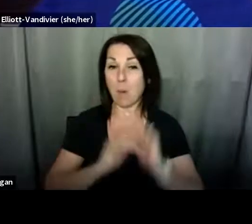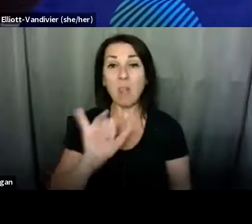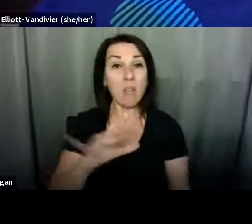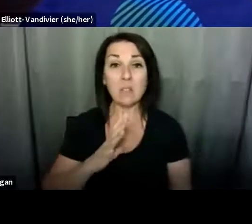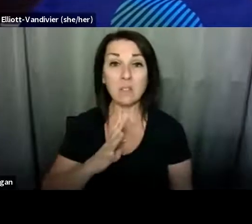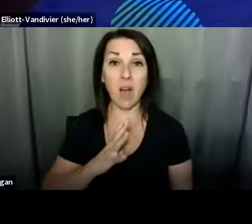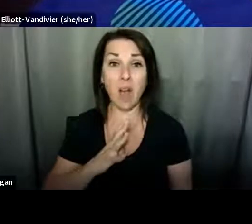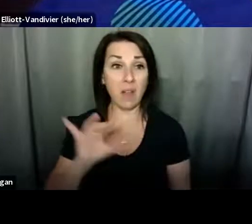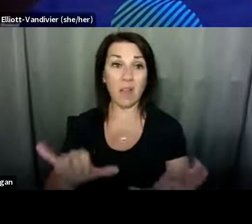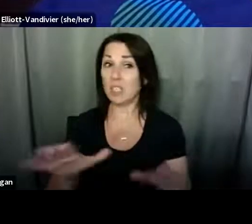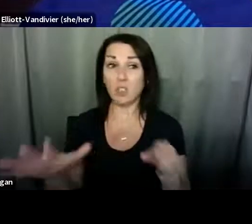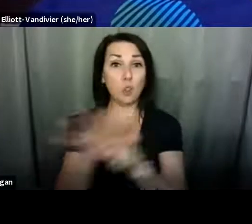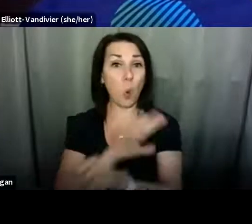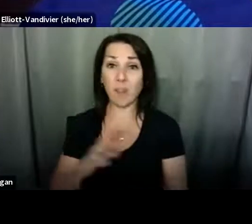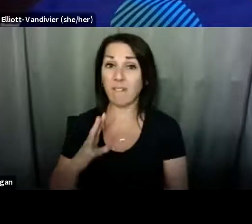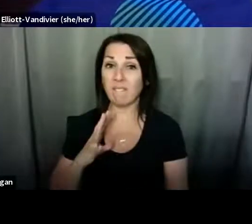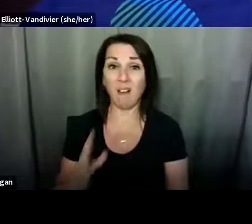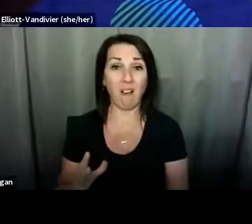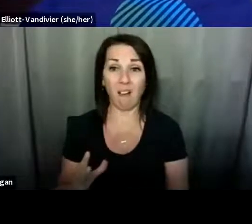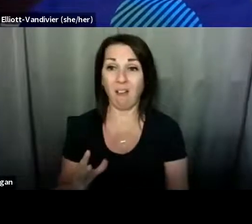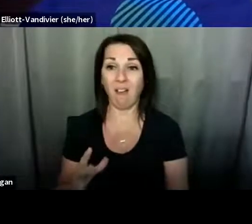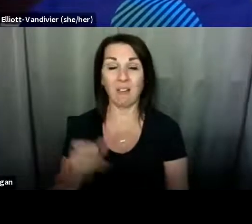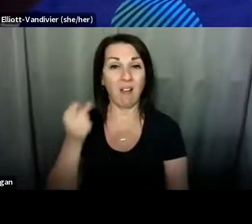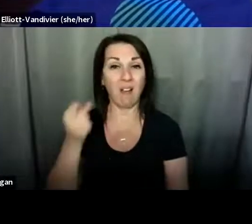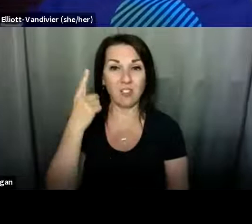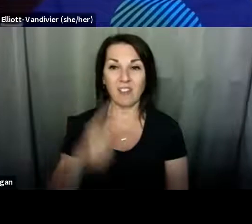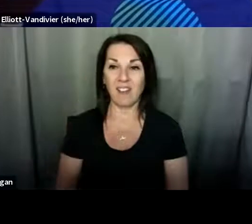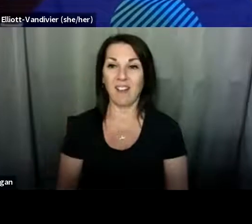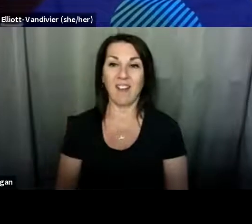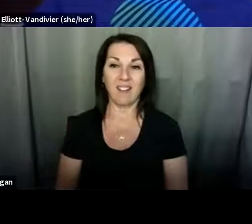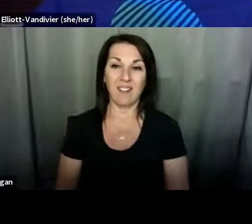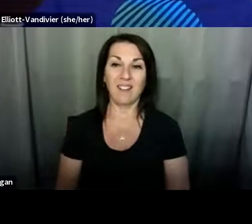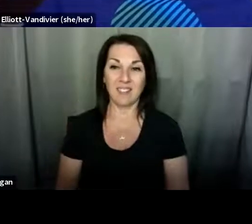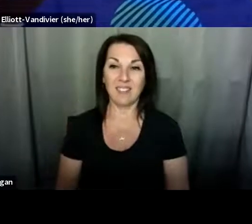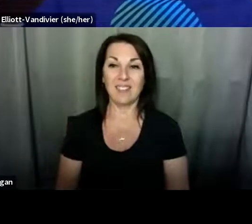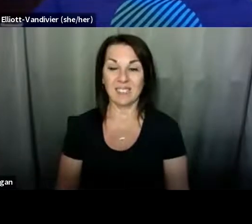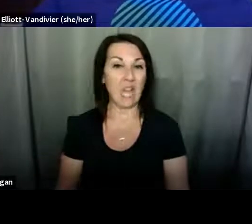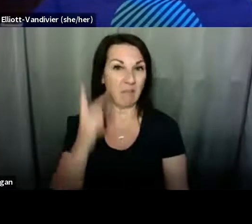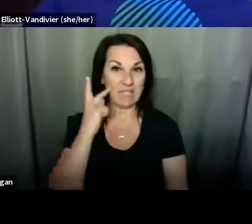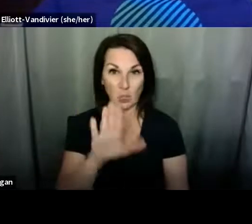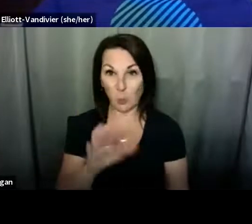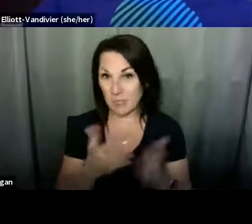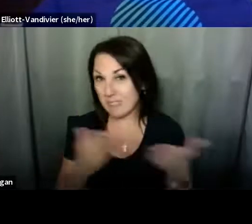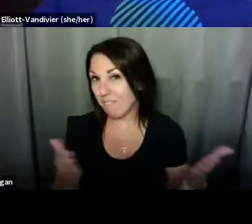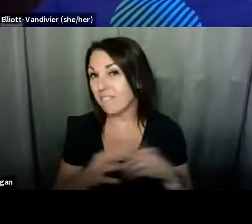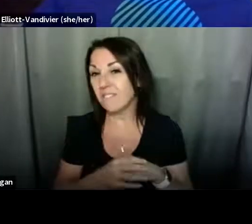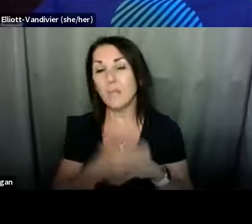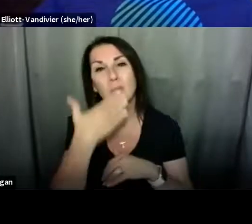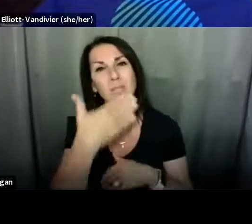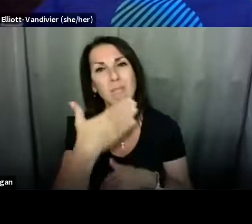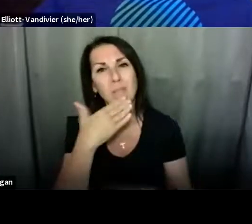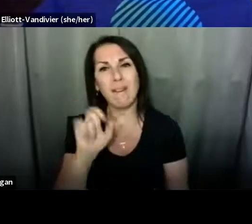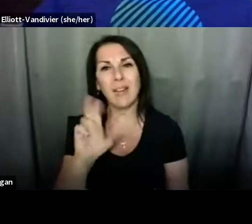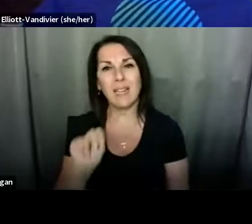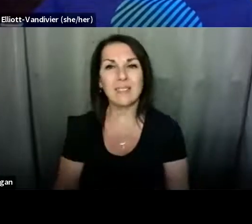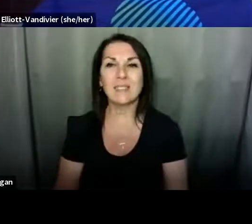totally okay. So, I just wanted to say, because I've seen the stuff. So thank you for that, Ian.